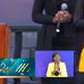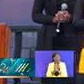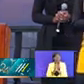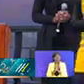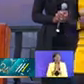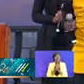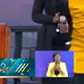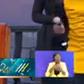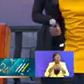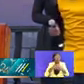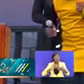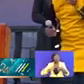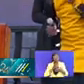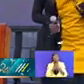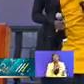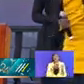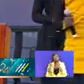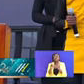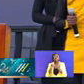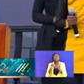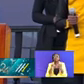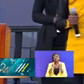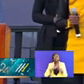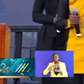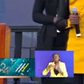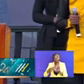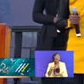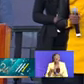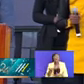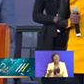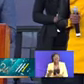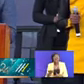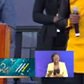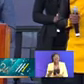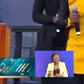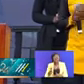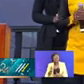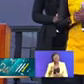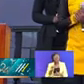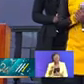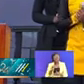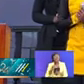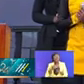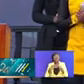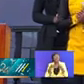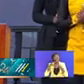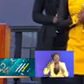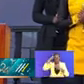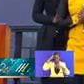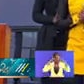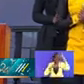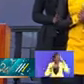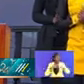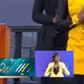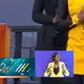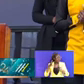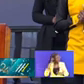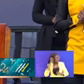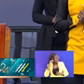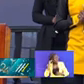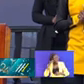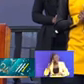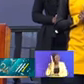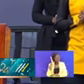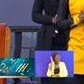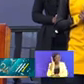here before we do anything I just allow me to say this I'm not a prophet but I hear